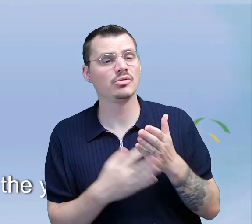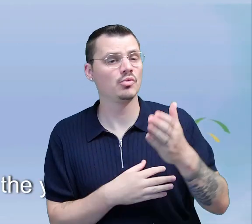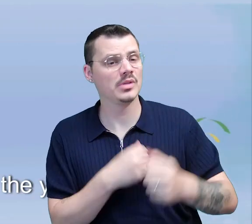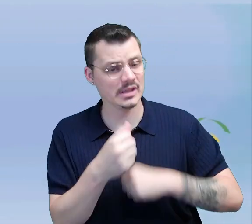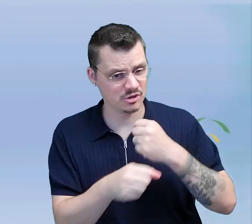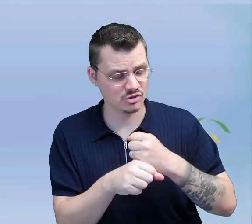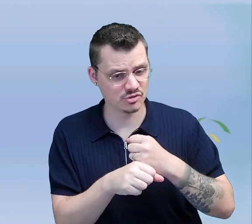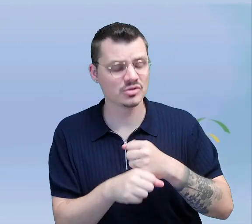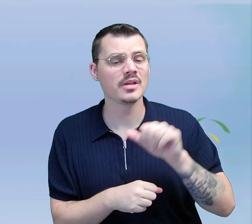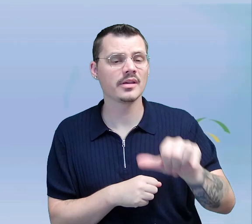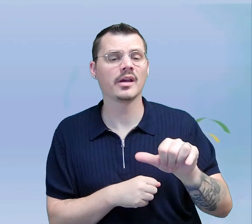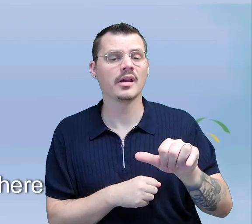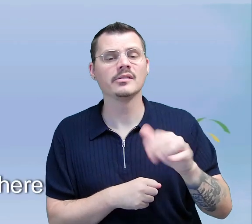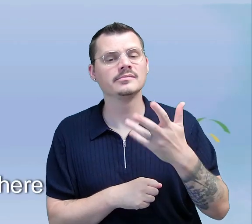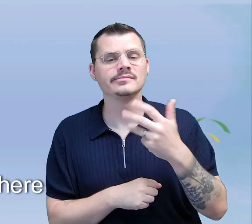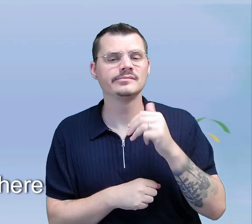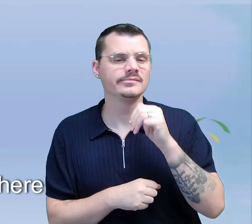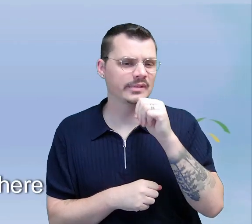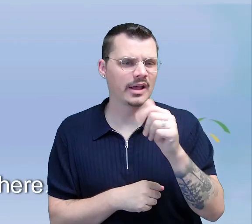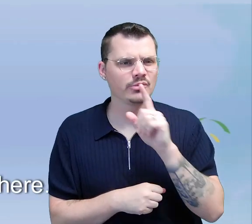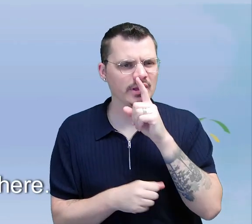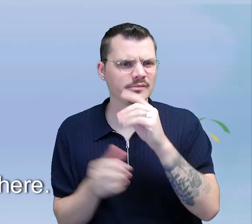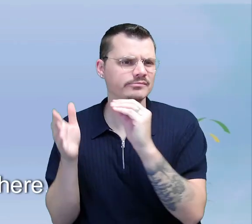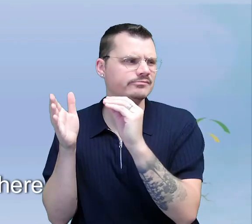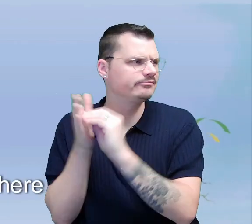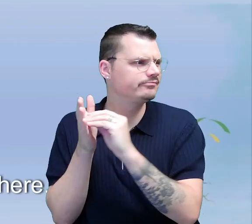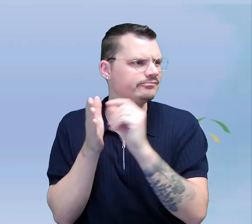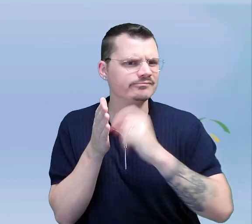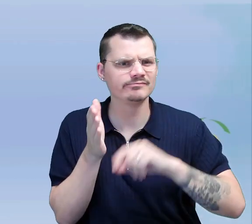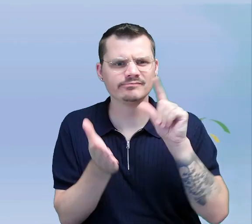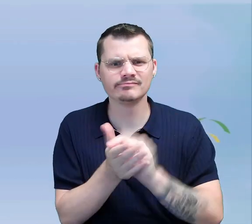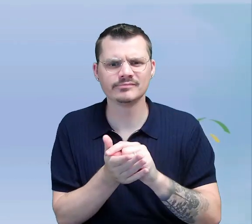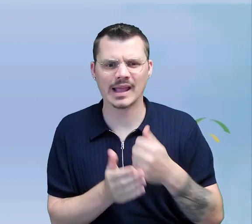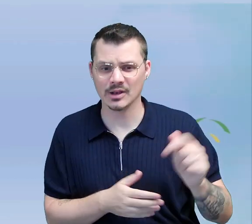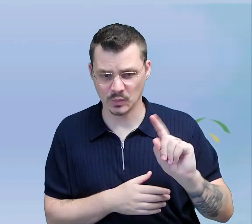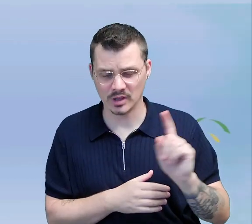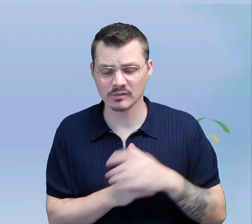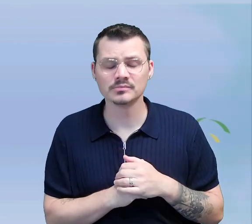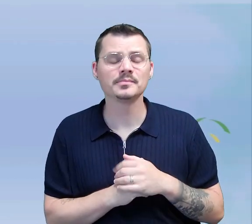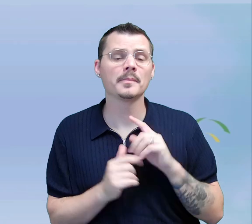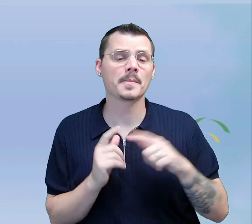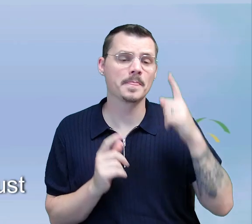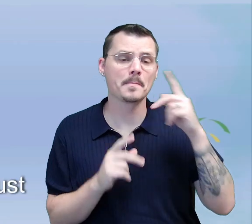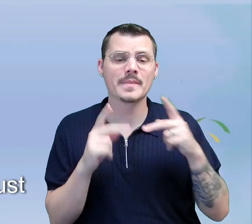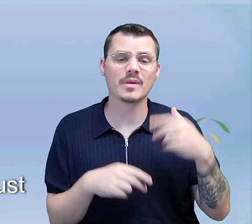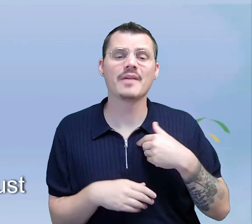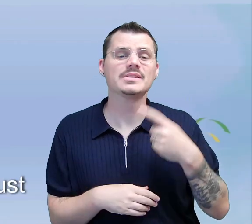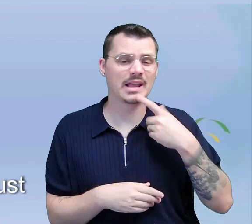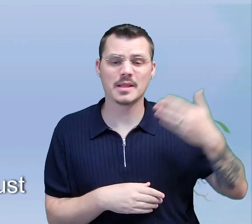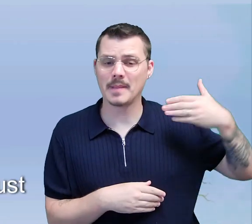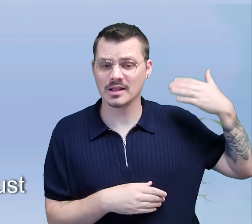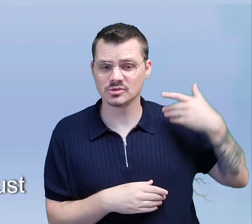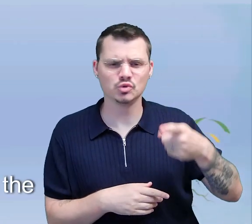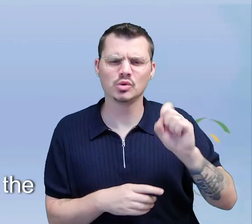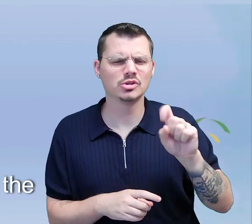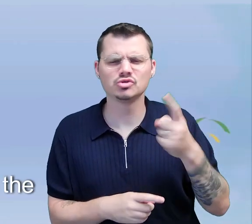over the years that it's not necessarily written down anywhere People have said in the past,